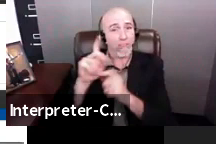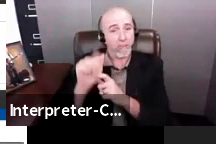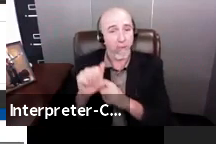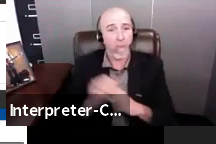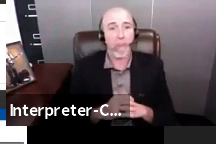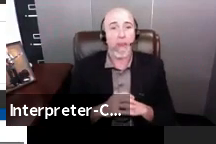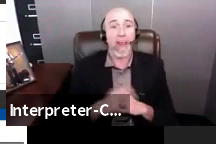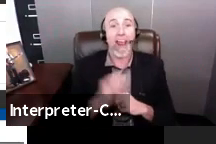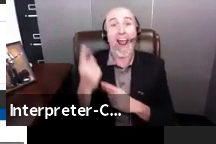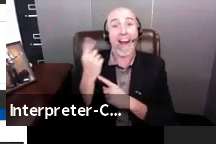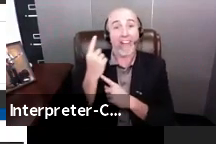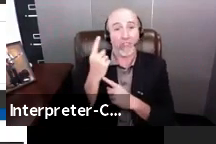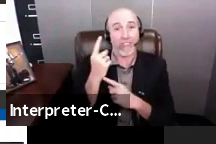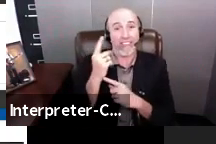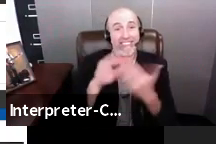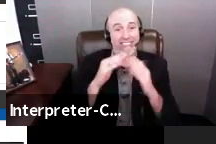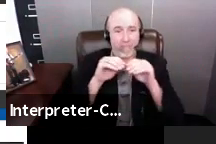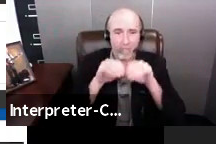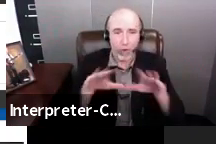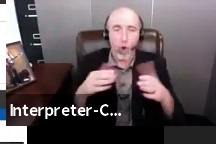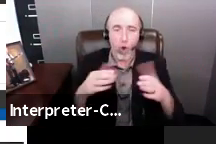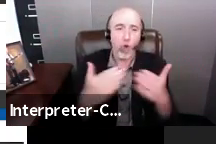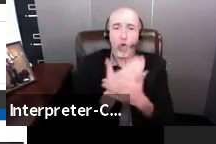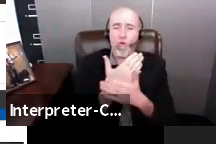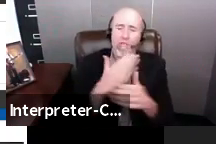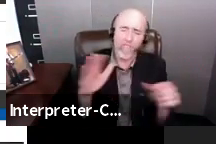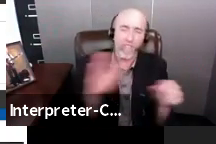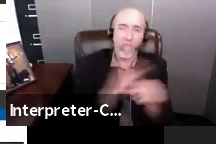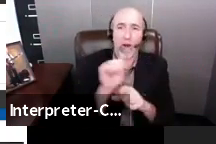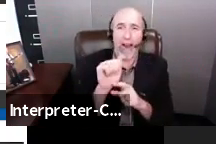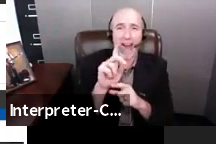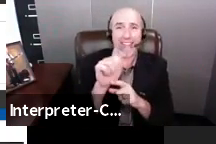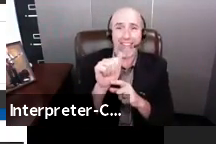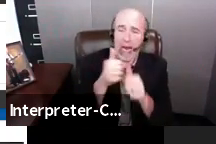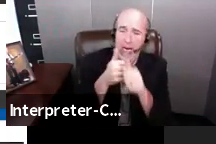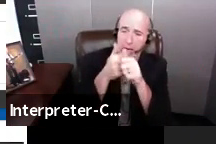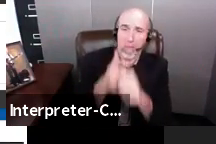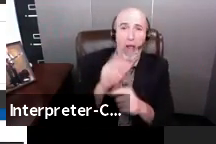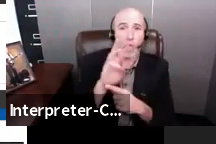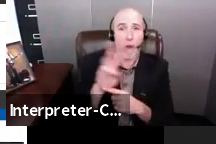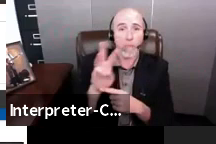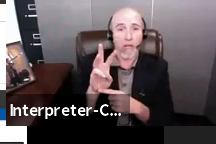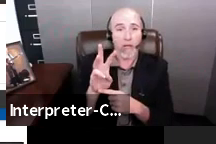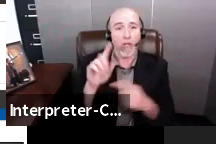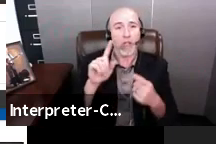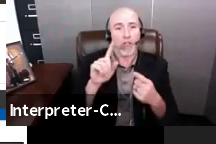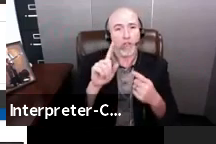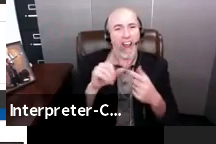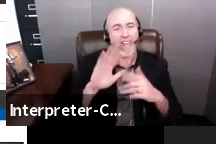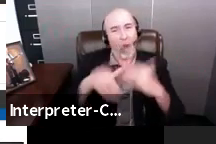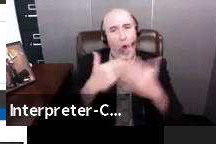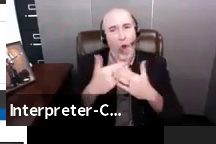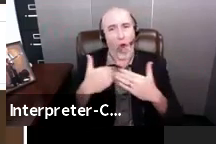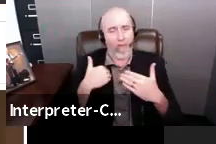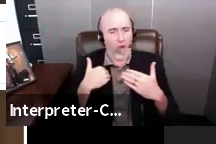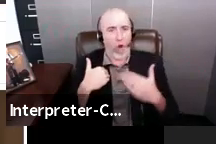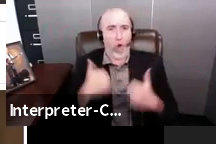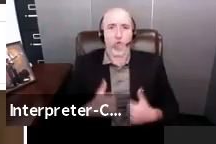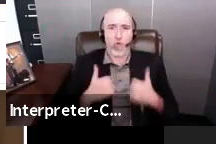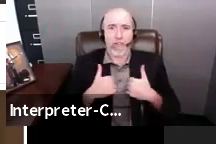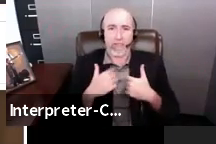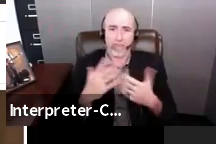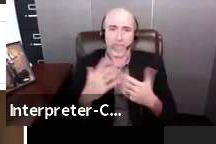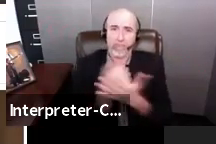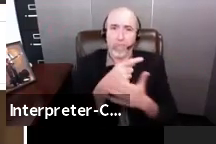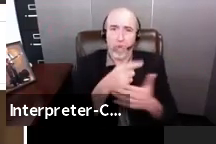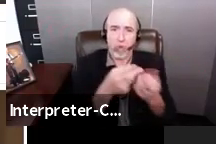the city has rolled out a new fully ADA compliant website to help all of our residents utilize city resources, closed